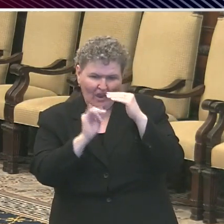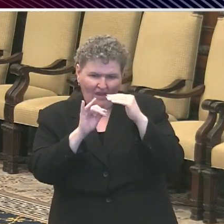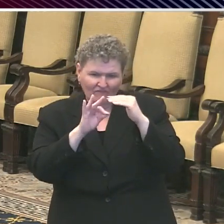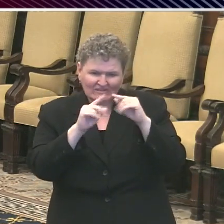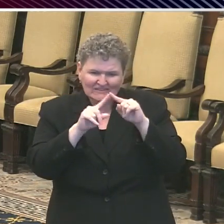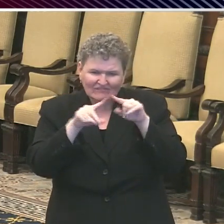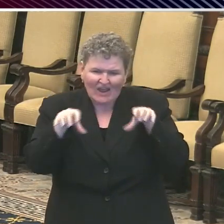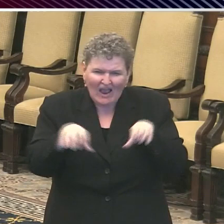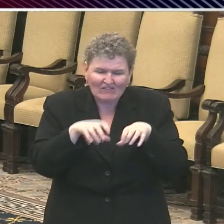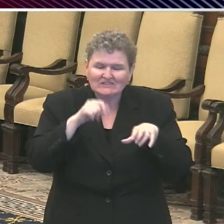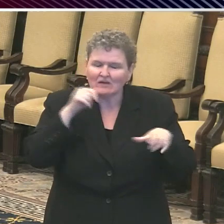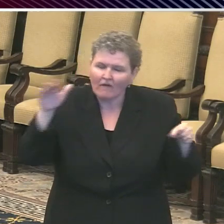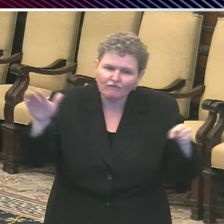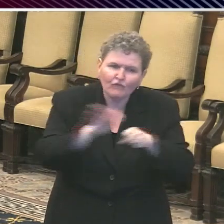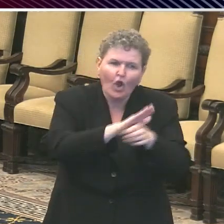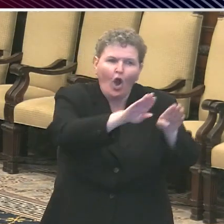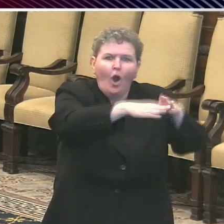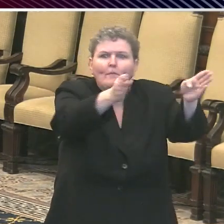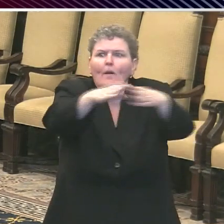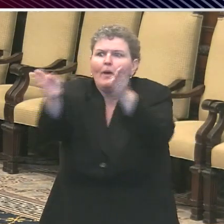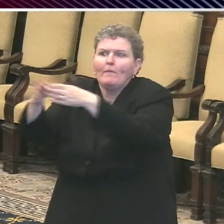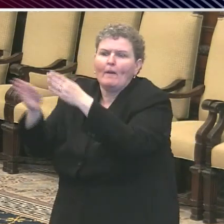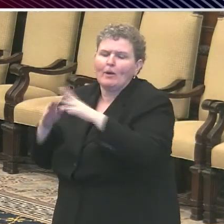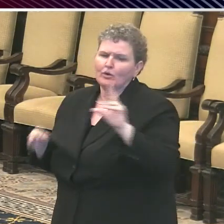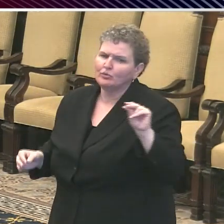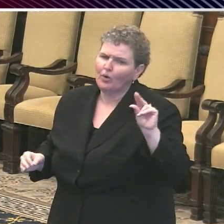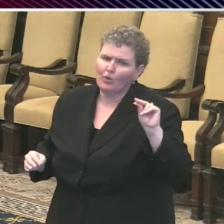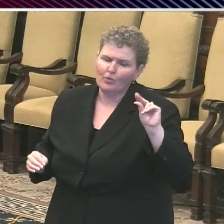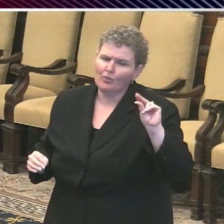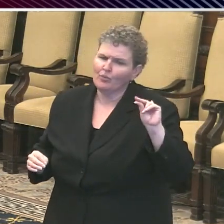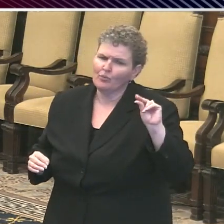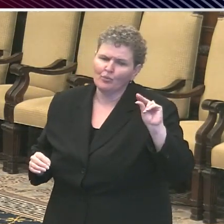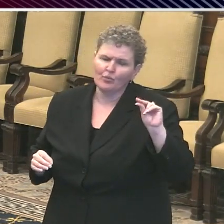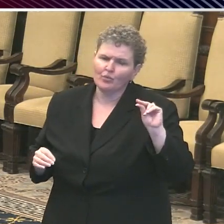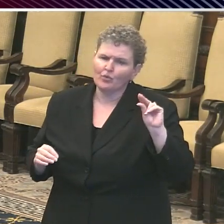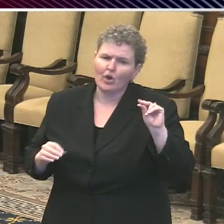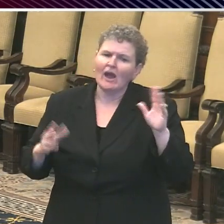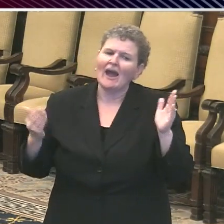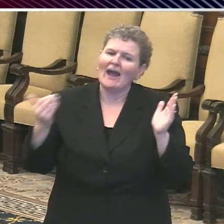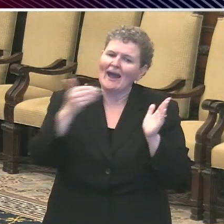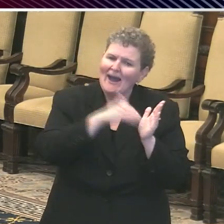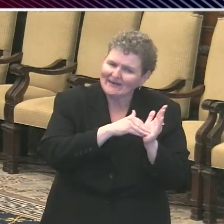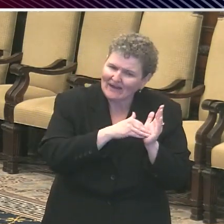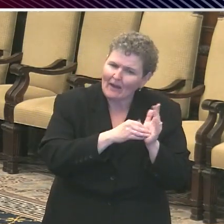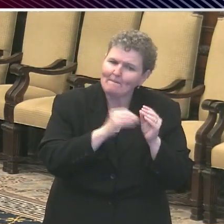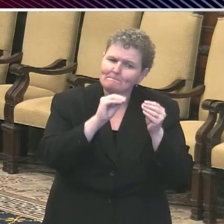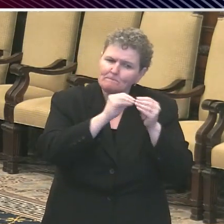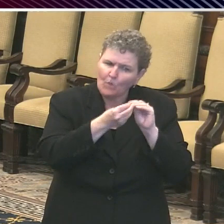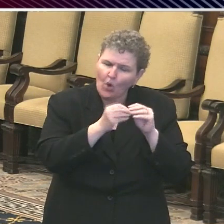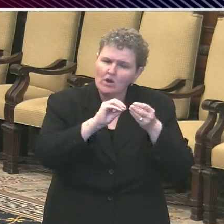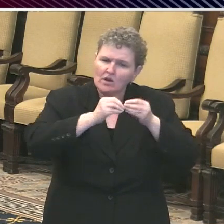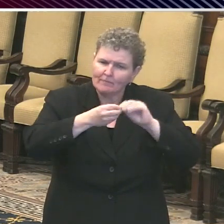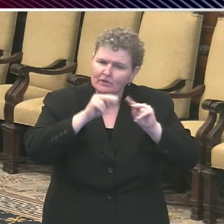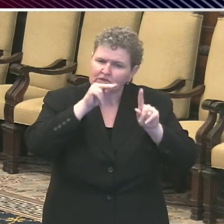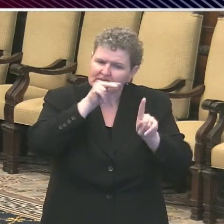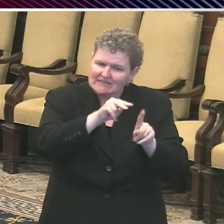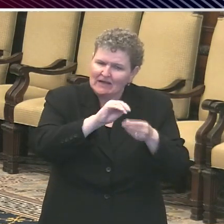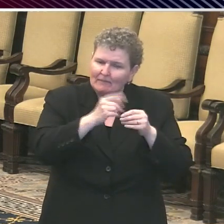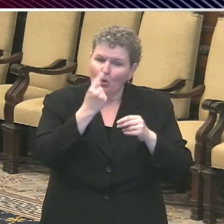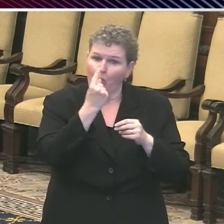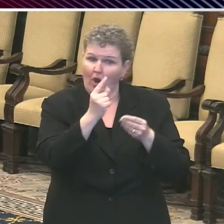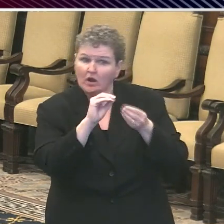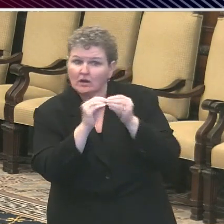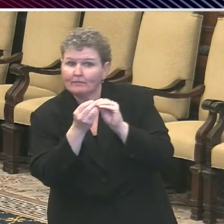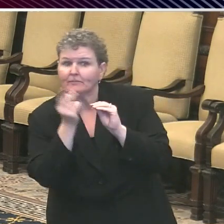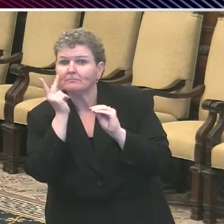of what we did before. So I think there should be more than one metric, and I didn't think ever that one metric that got a lot of